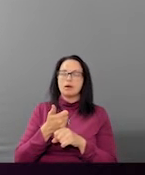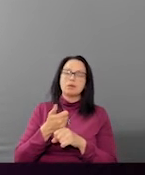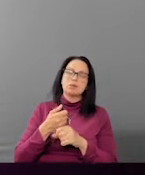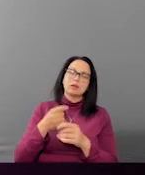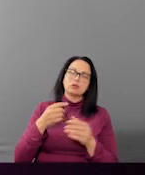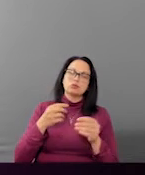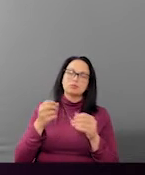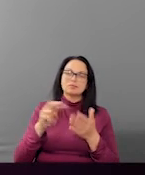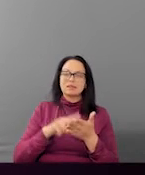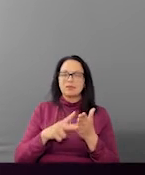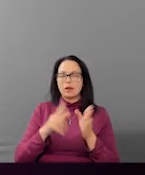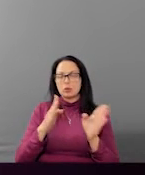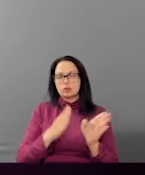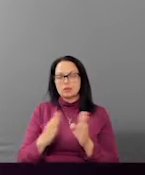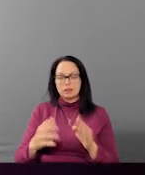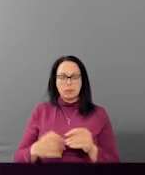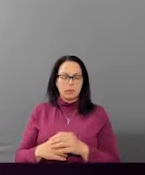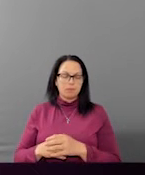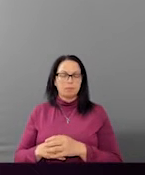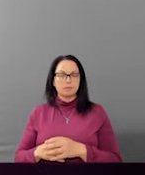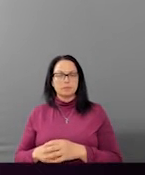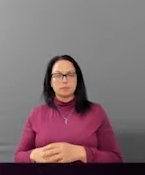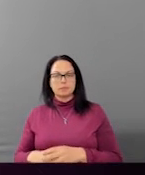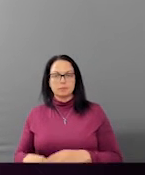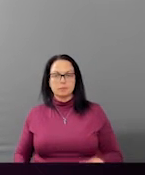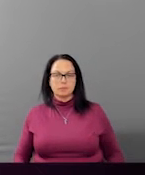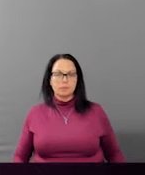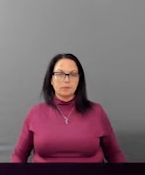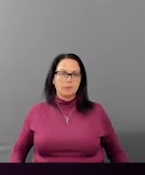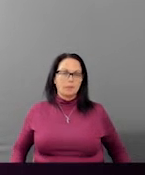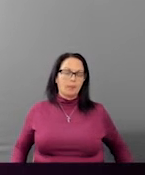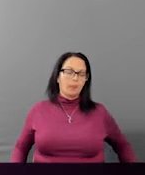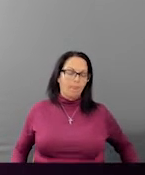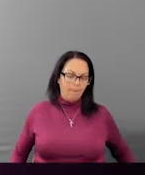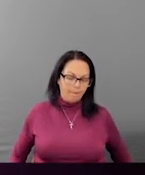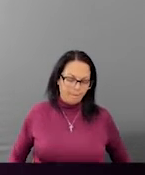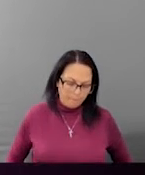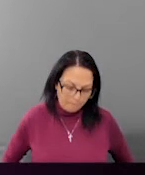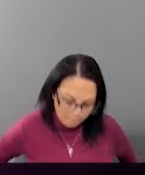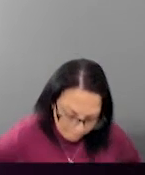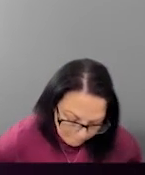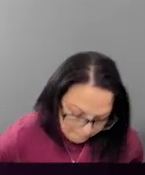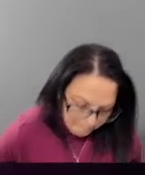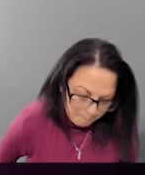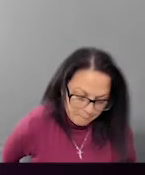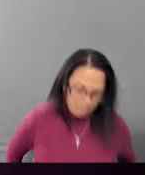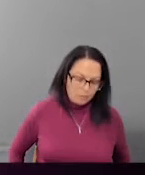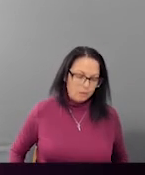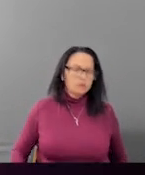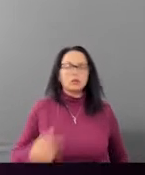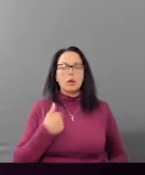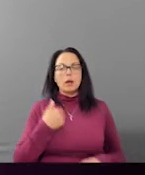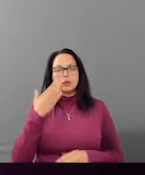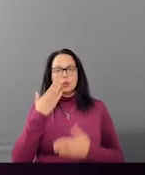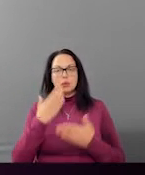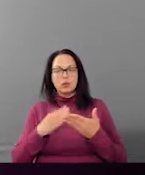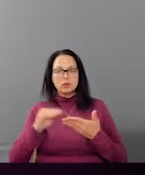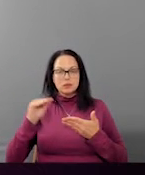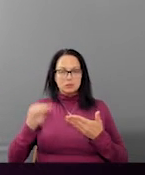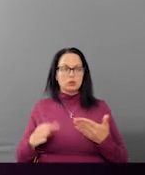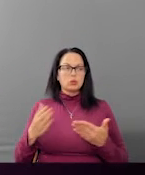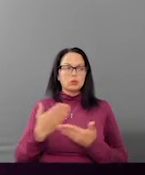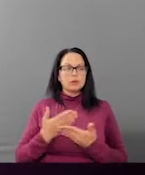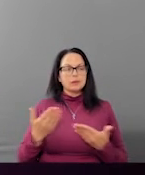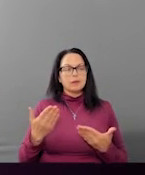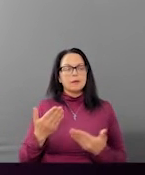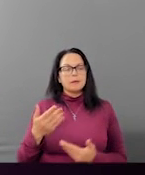schema. So for people who, I know there's some students here who got some tickets. I'm so happy you guys are here. Side note, I remember being a